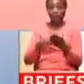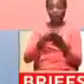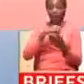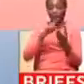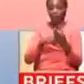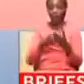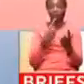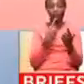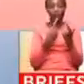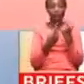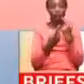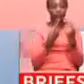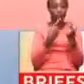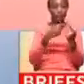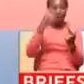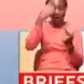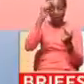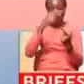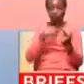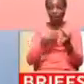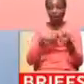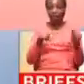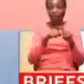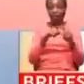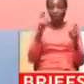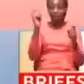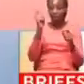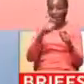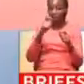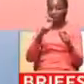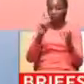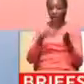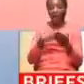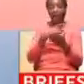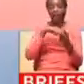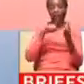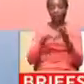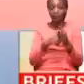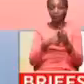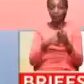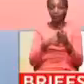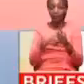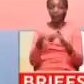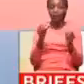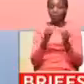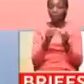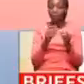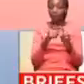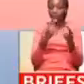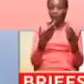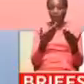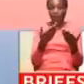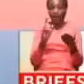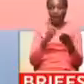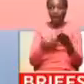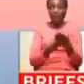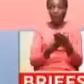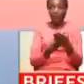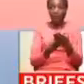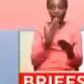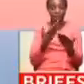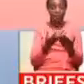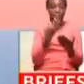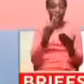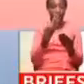I'd been through something similar. And then we just started building from there. And I think probably